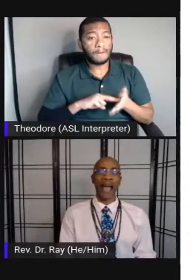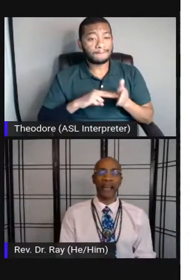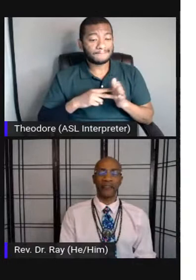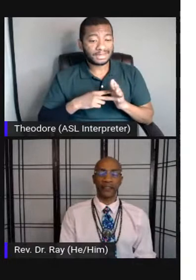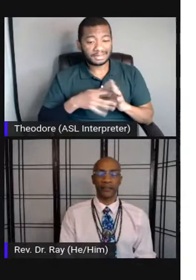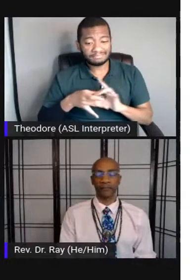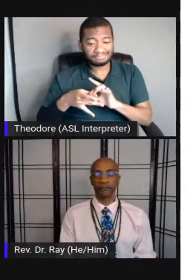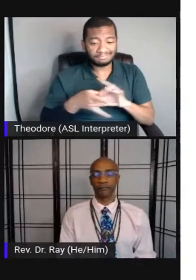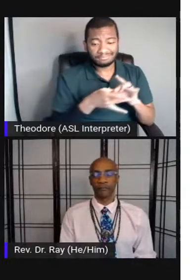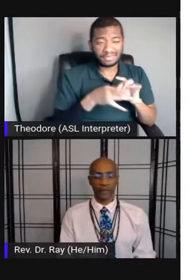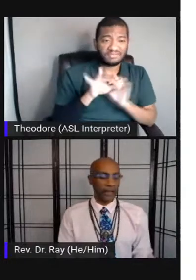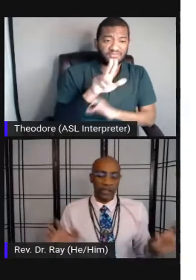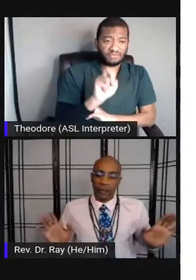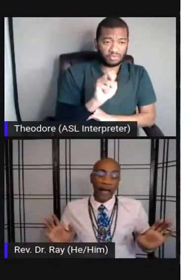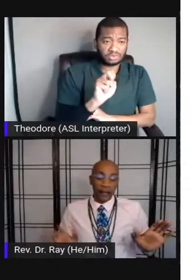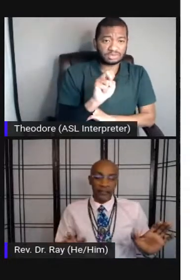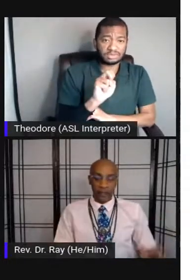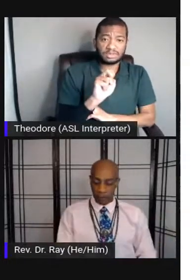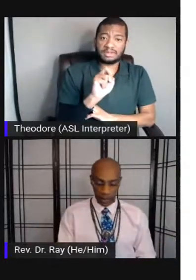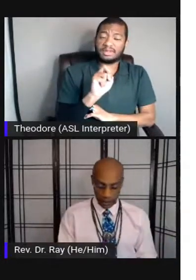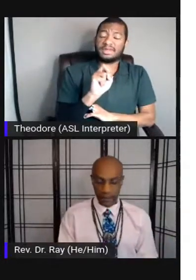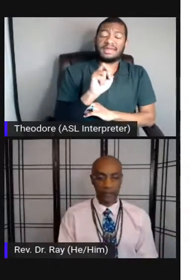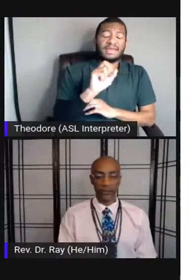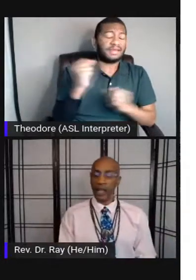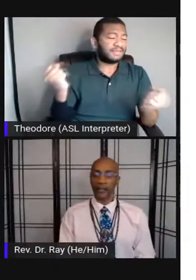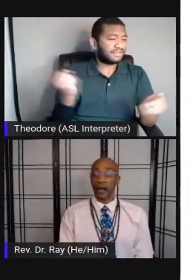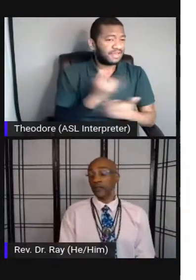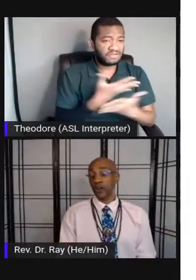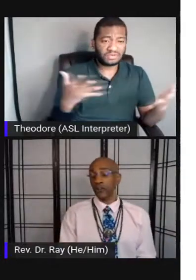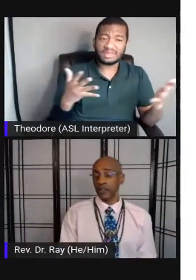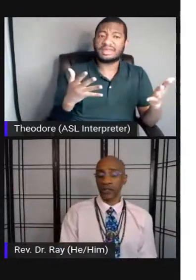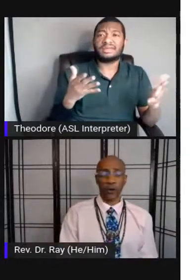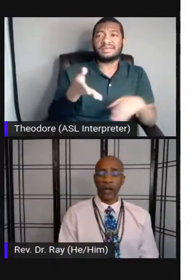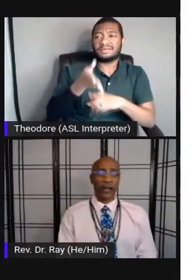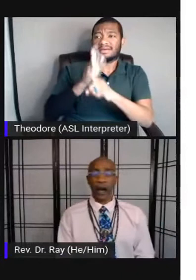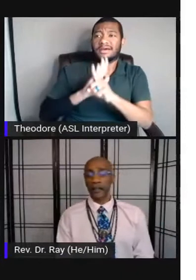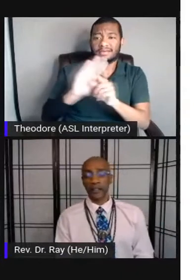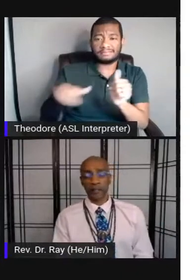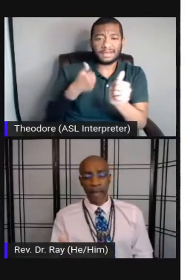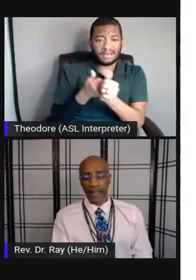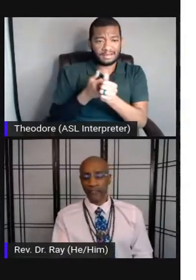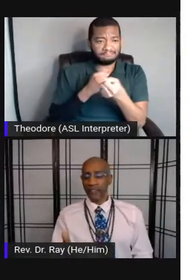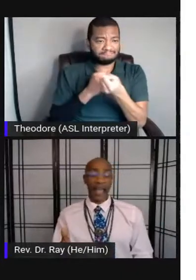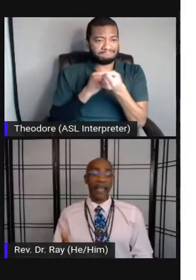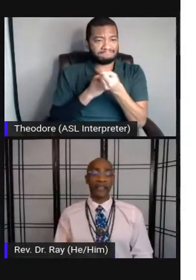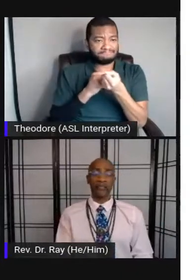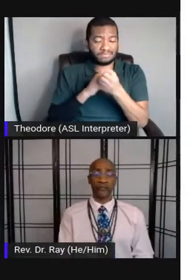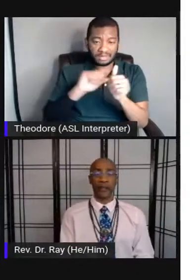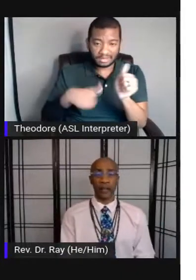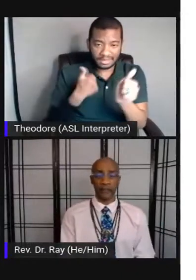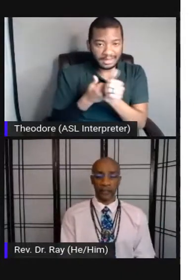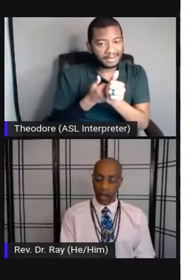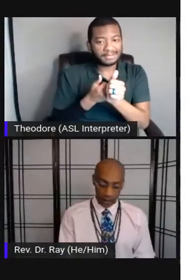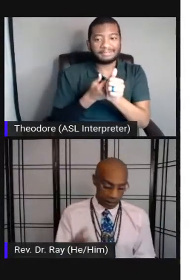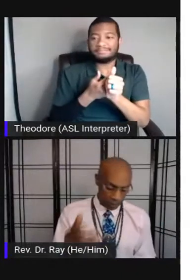is back of it. But not just back of it, because as Heather said, God is all there is. So God is back of it and in